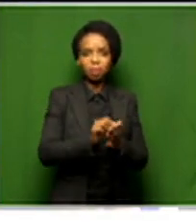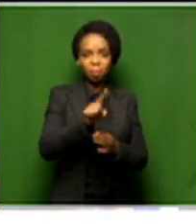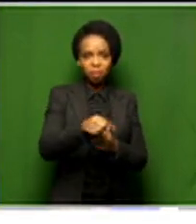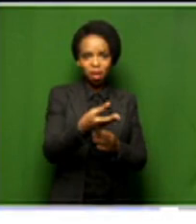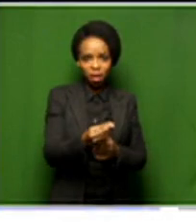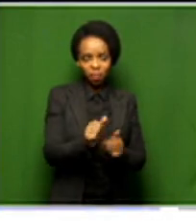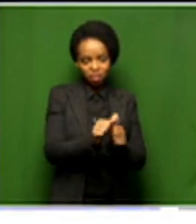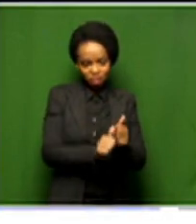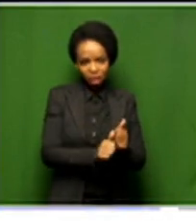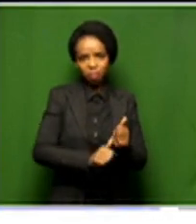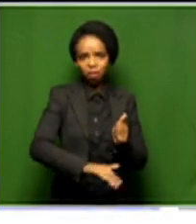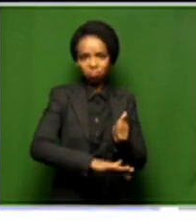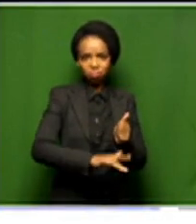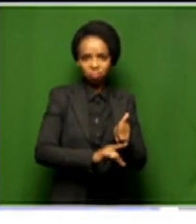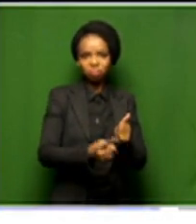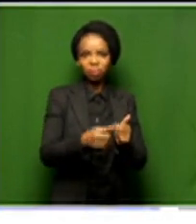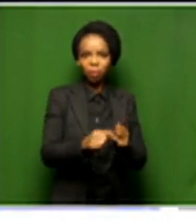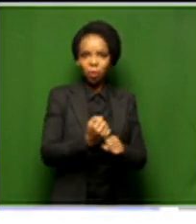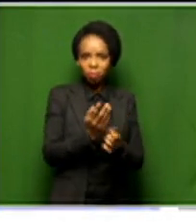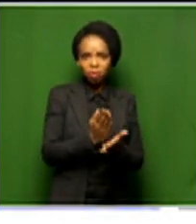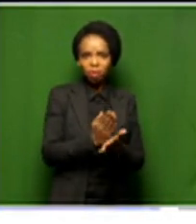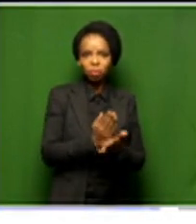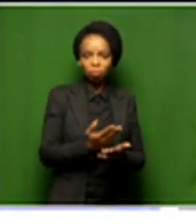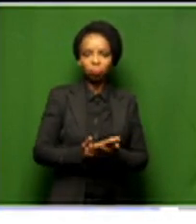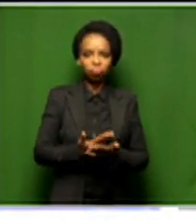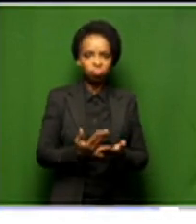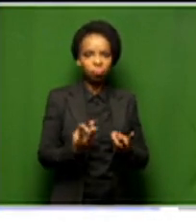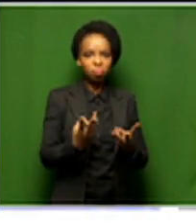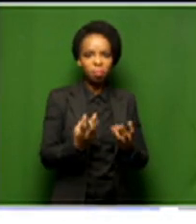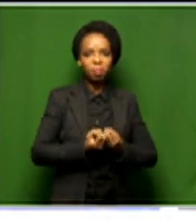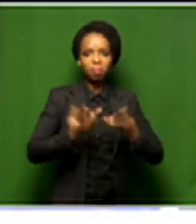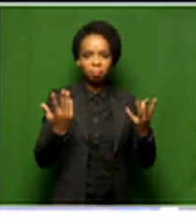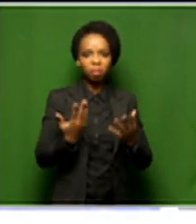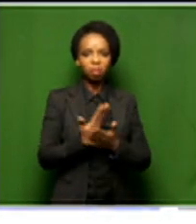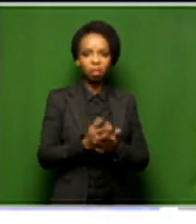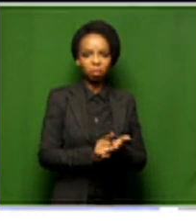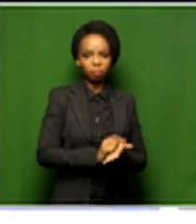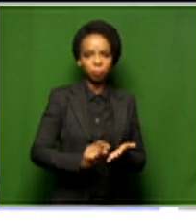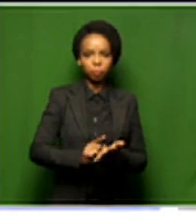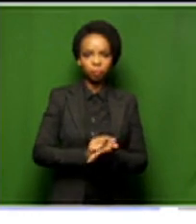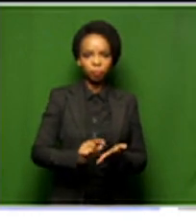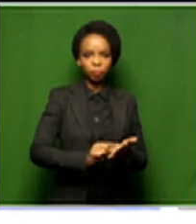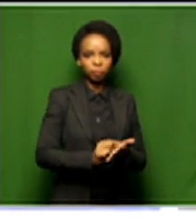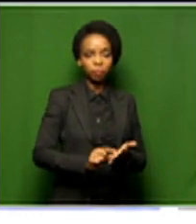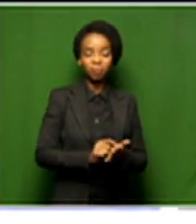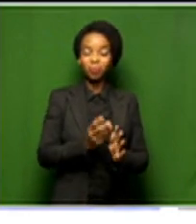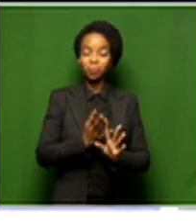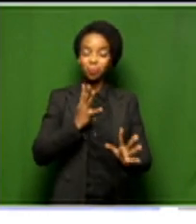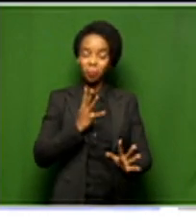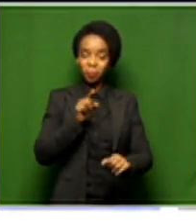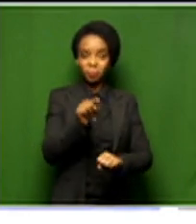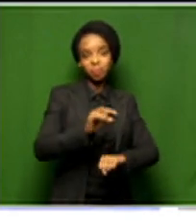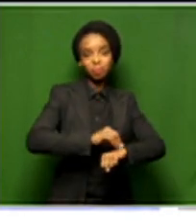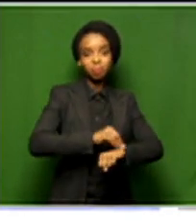around to ensure that you enable as many people as possible. And the queues, that's the problem. With